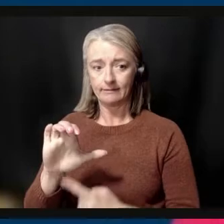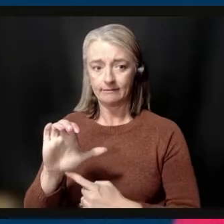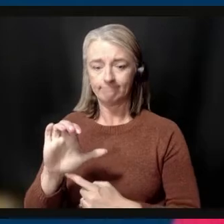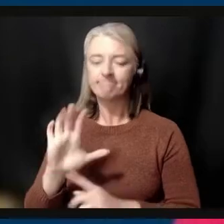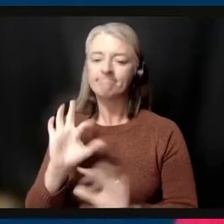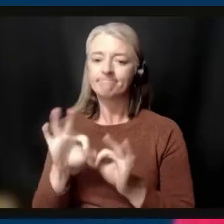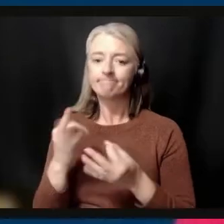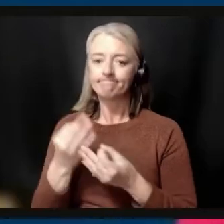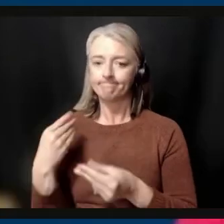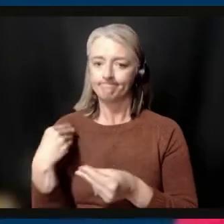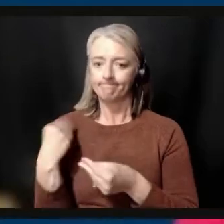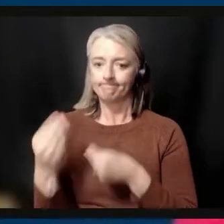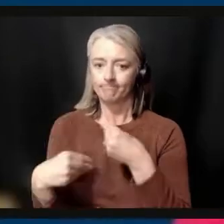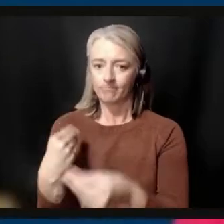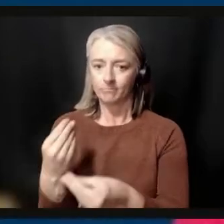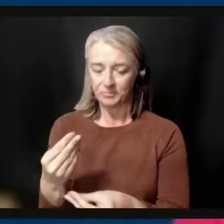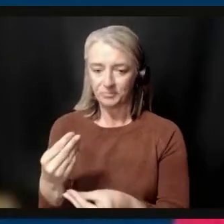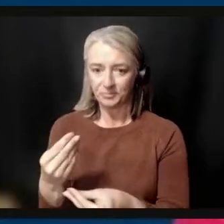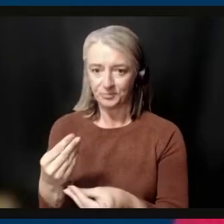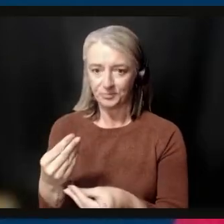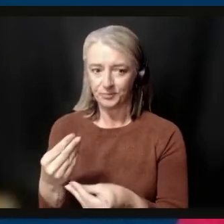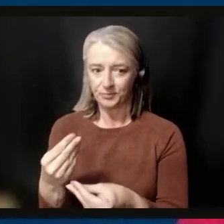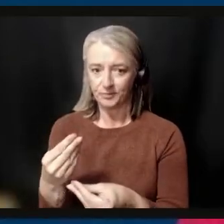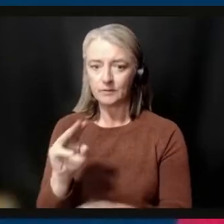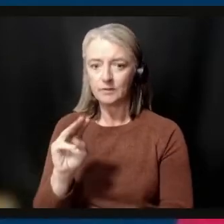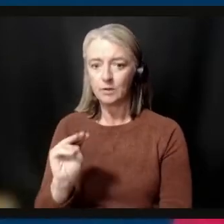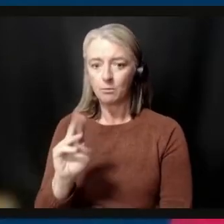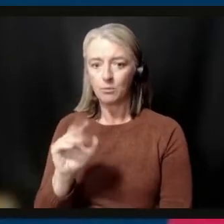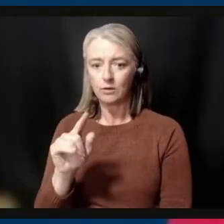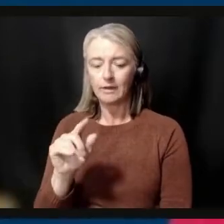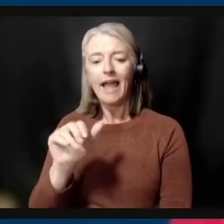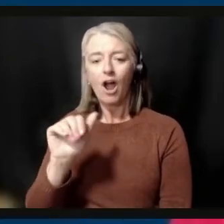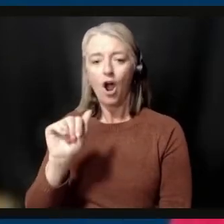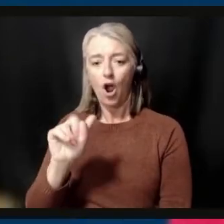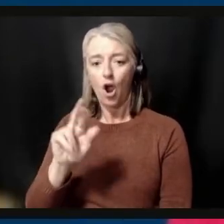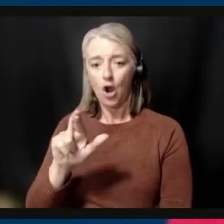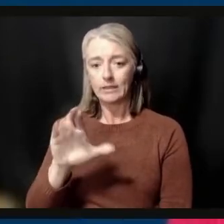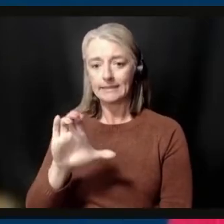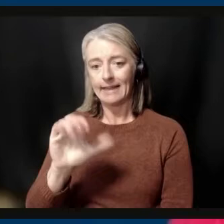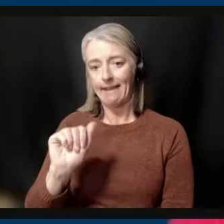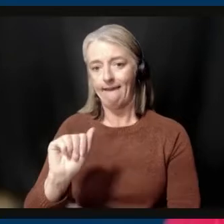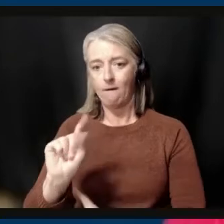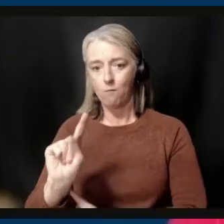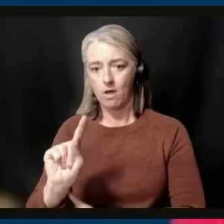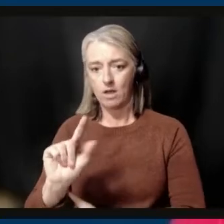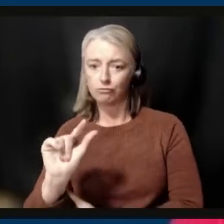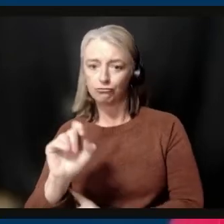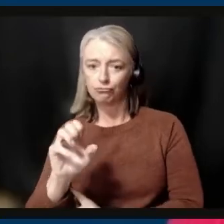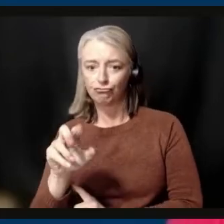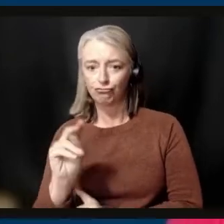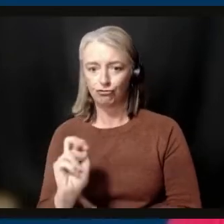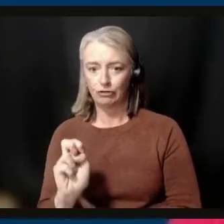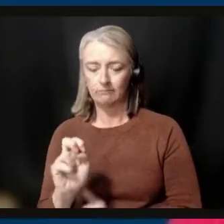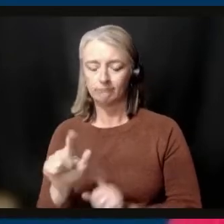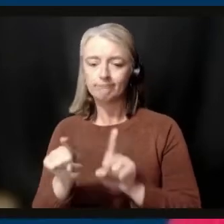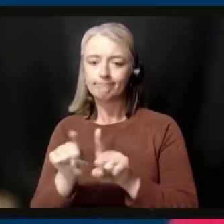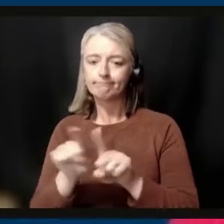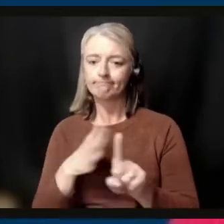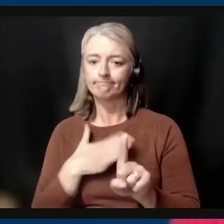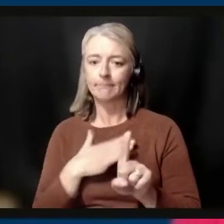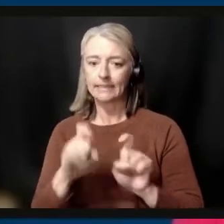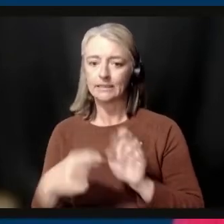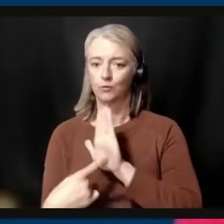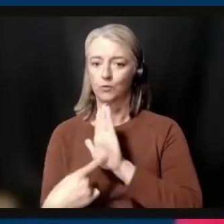family mutation that in our BRCA1 gene. It also said that I had an